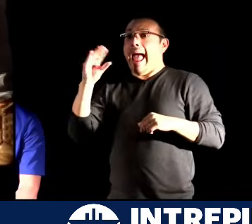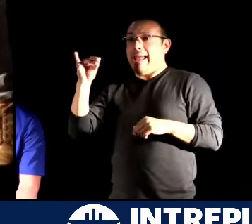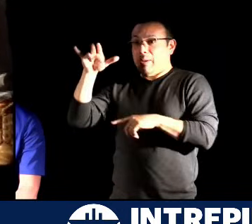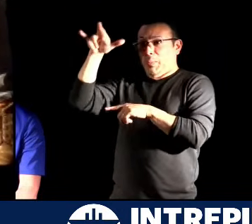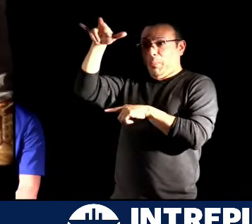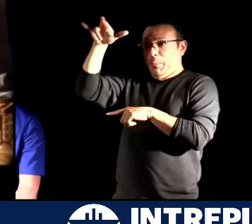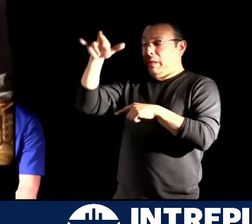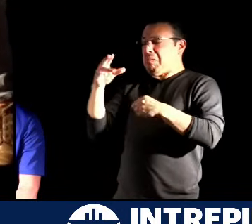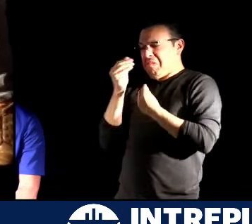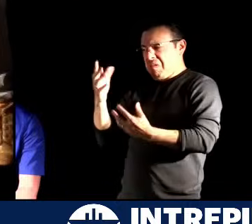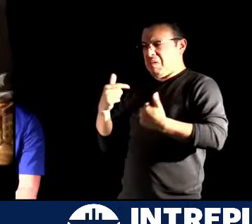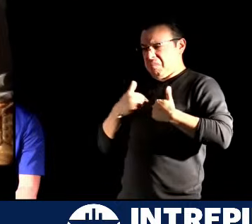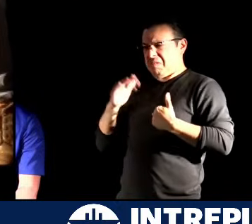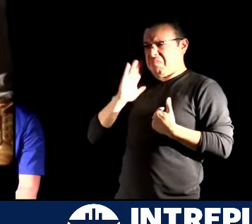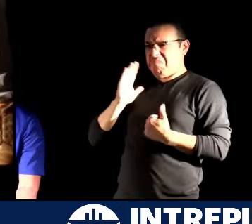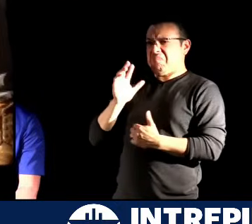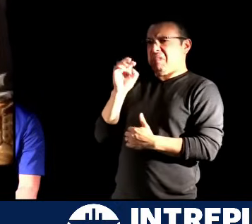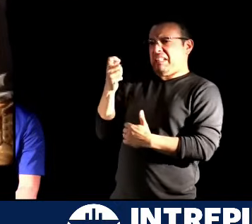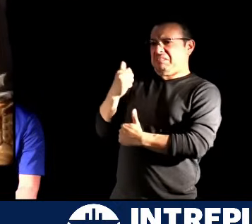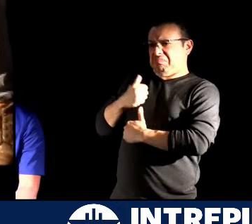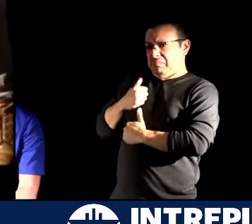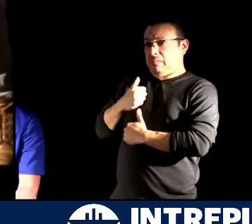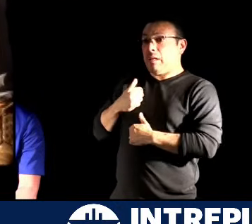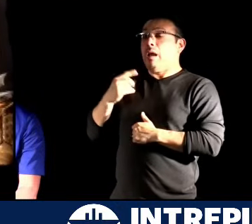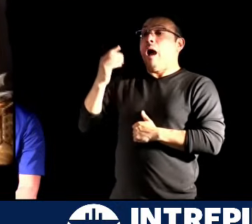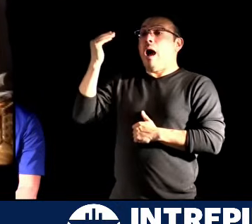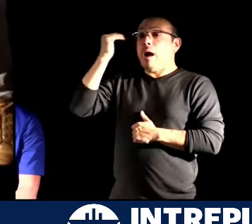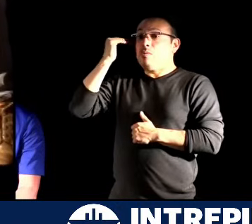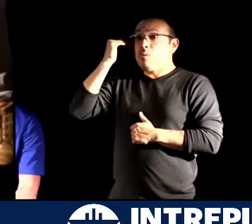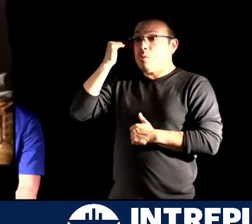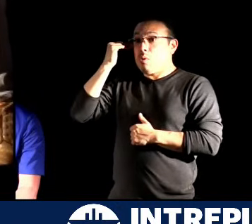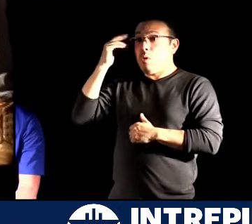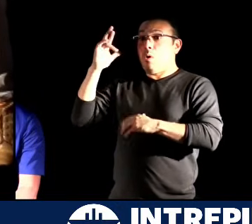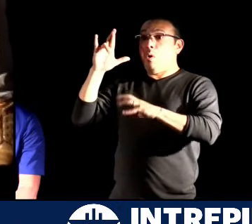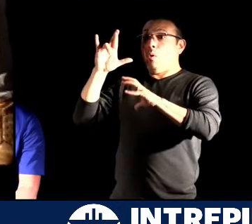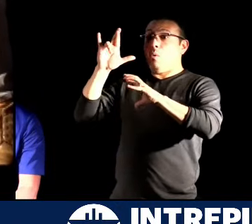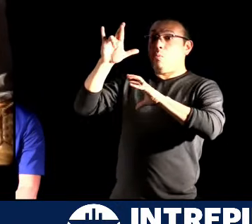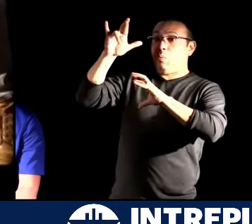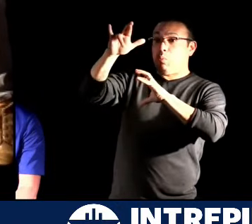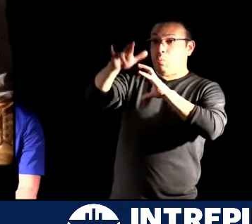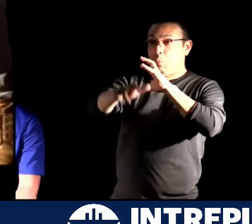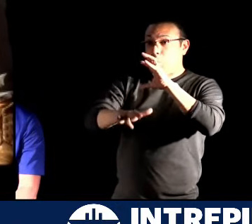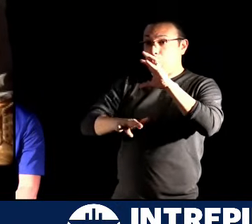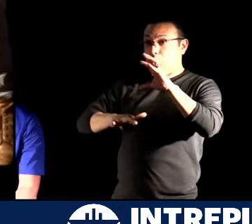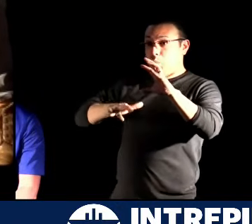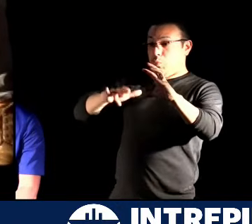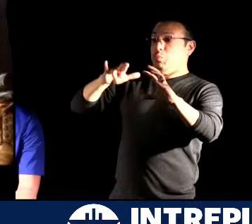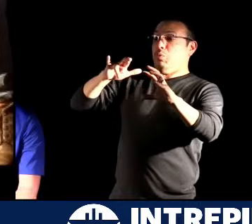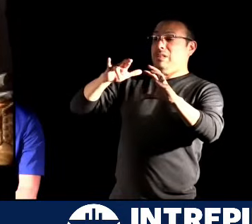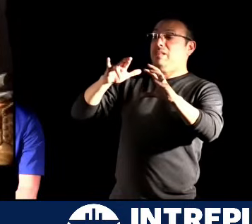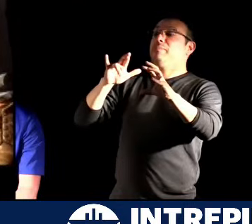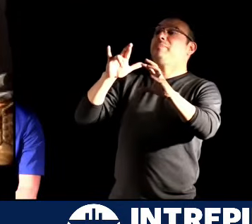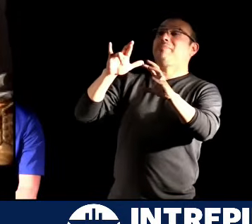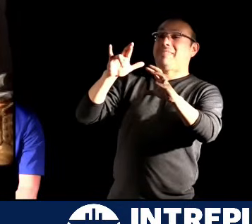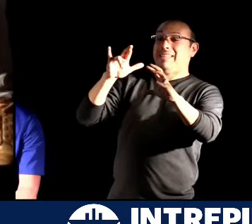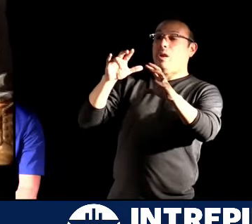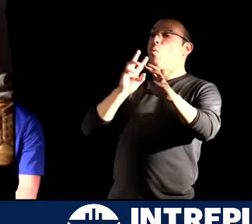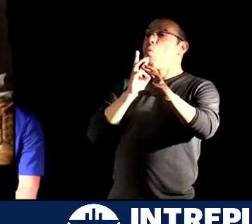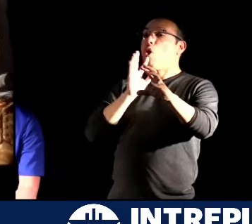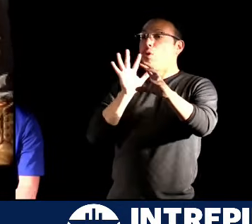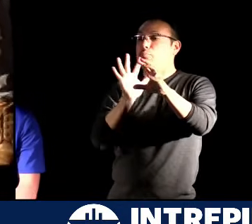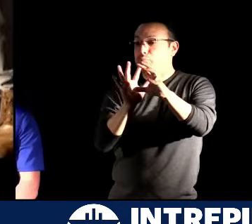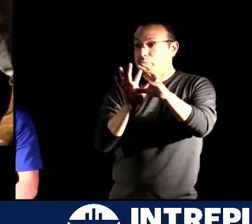little-known fact that whenever the shuttle is flying over a body of water, the agency of jurisdiction is the Coast Guard. I was